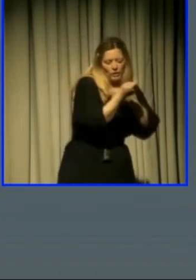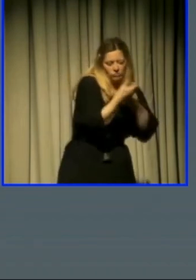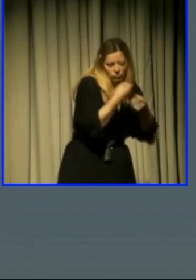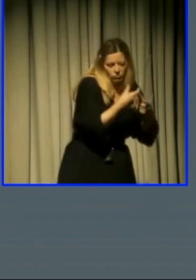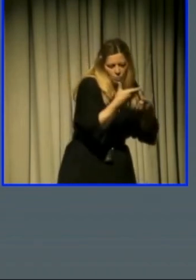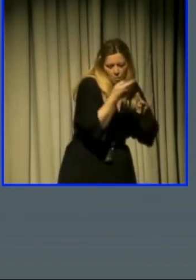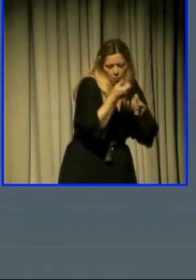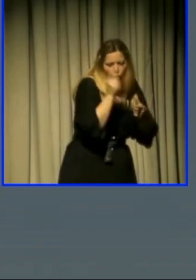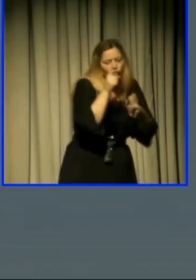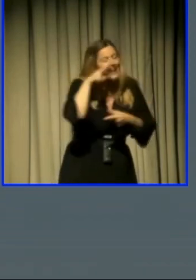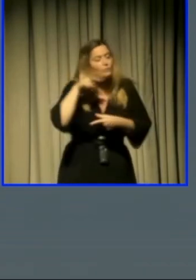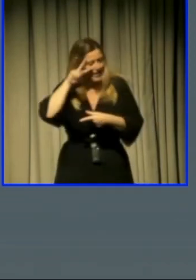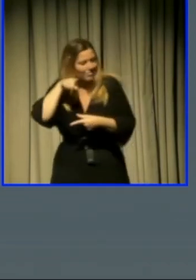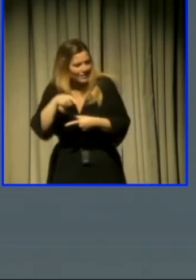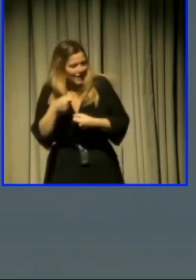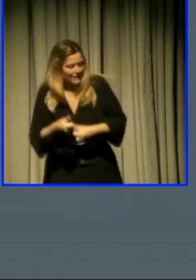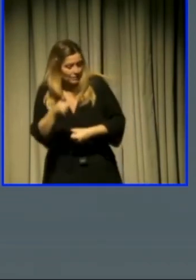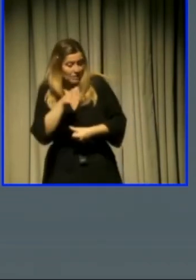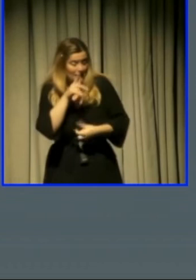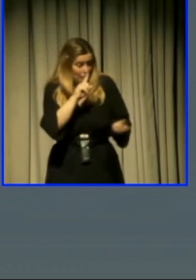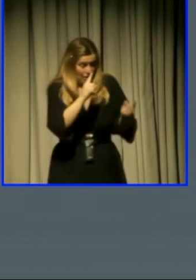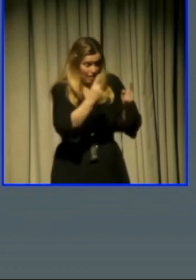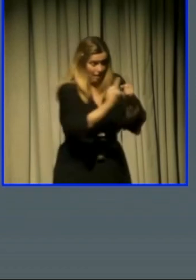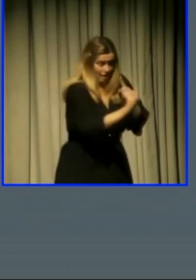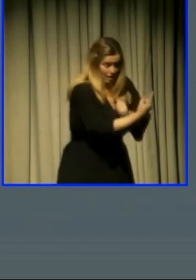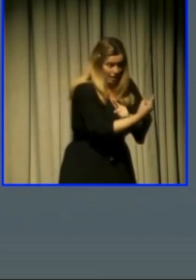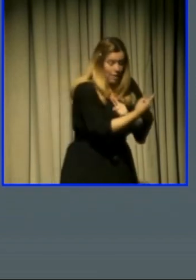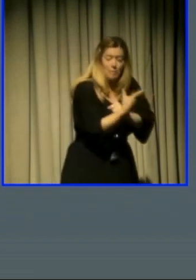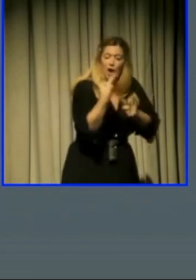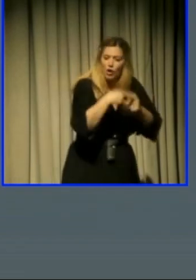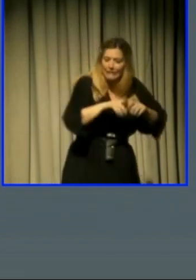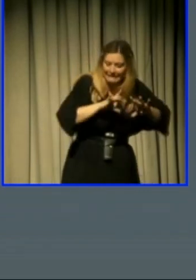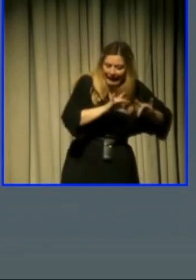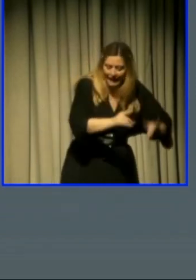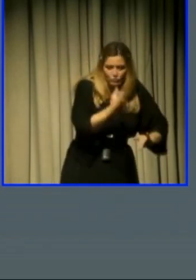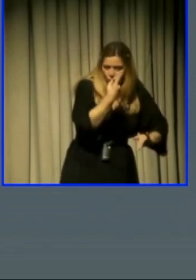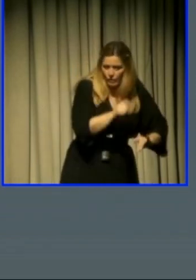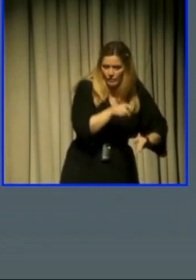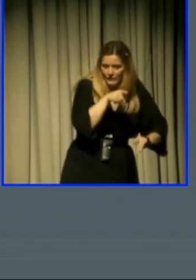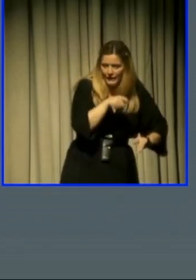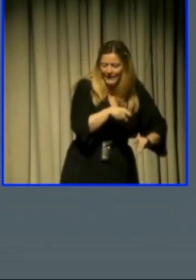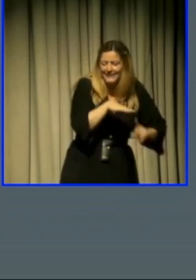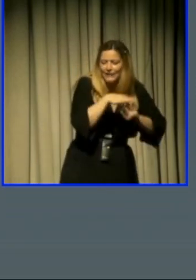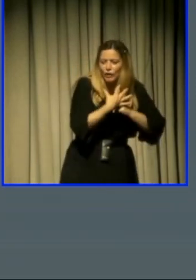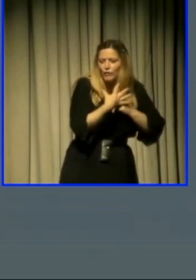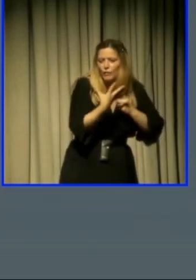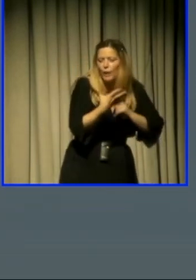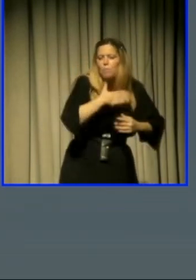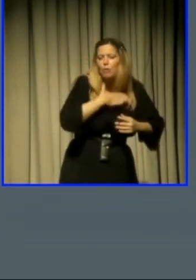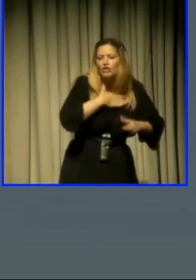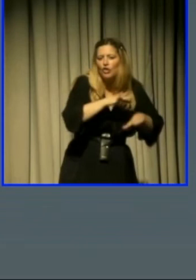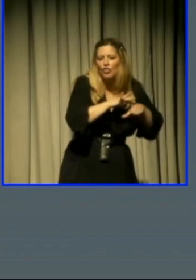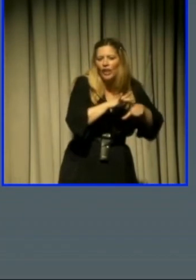things. And so this digital possession phenomena is going to become something that will really take off